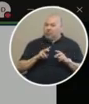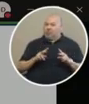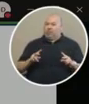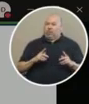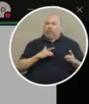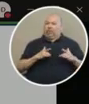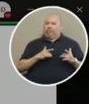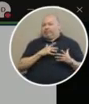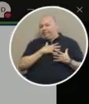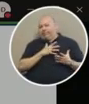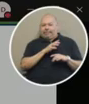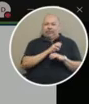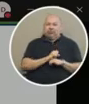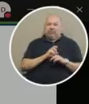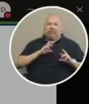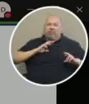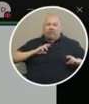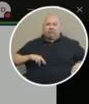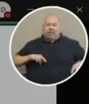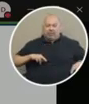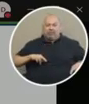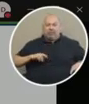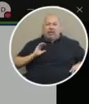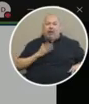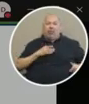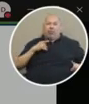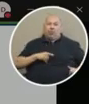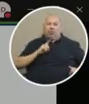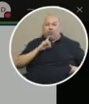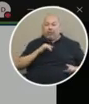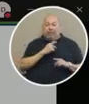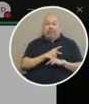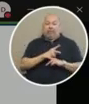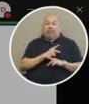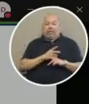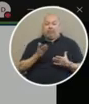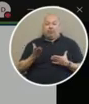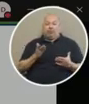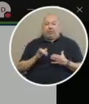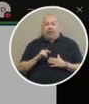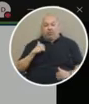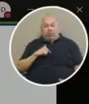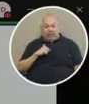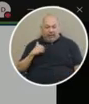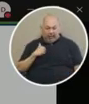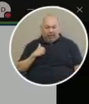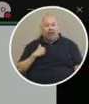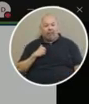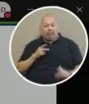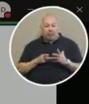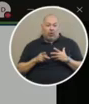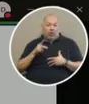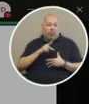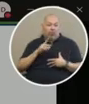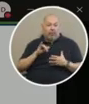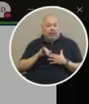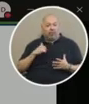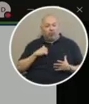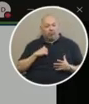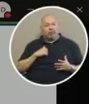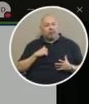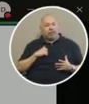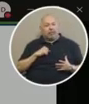very conservative in our response. Our goal is to maintain the services that we have that are priority. That would